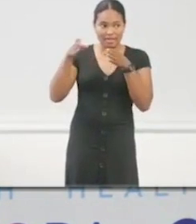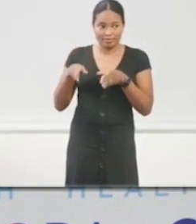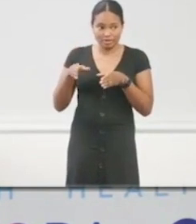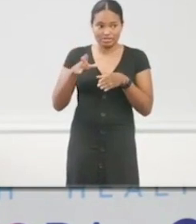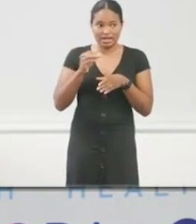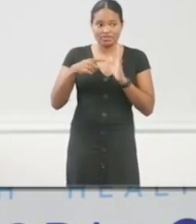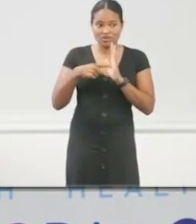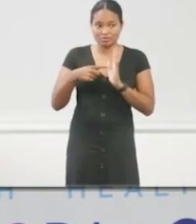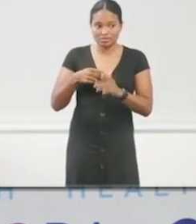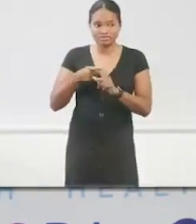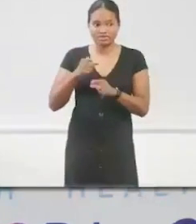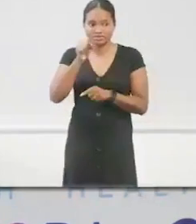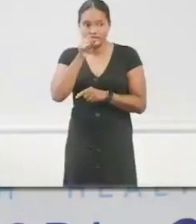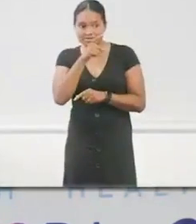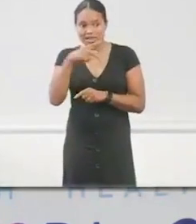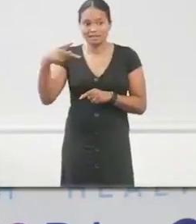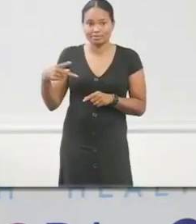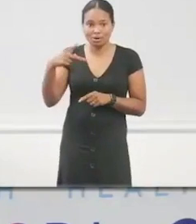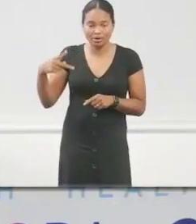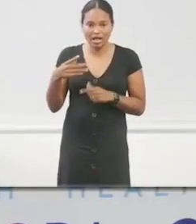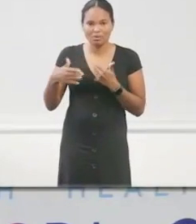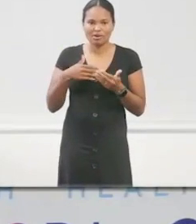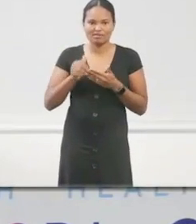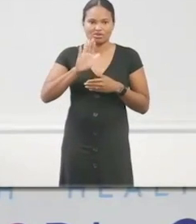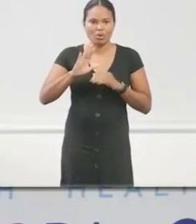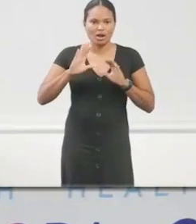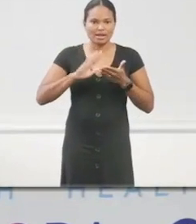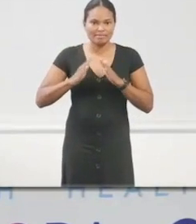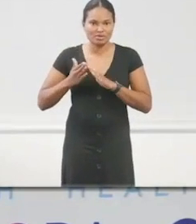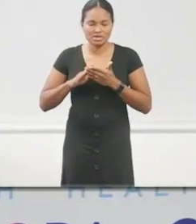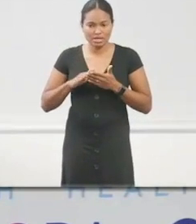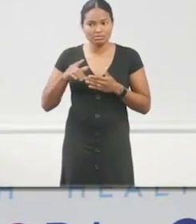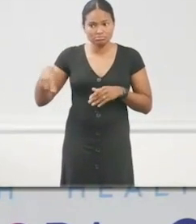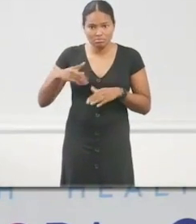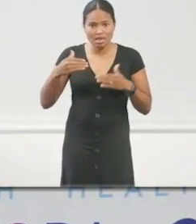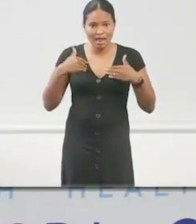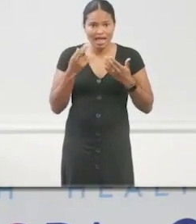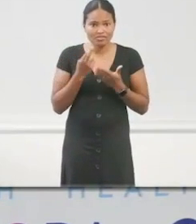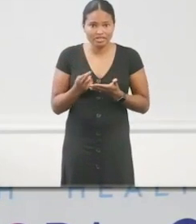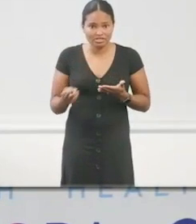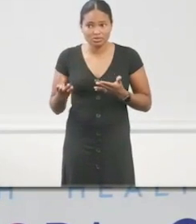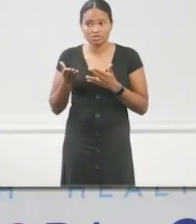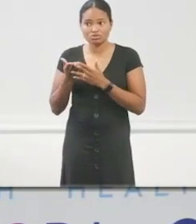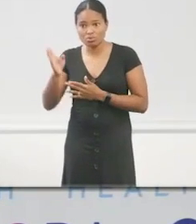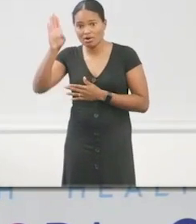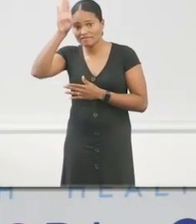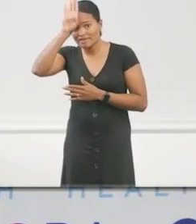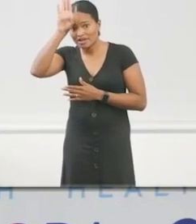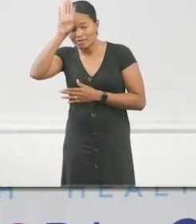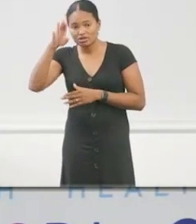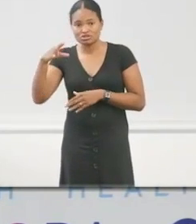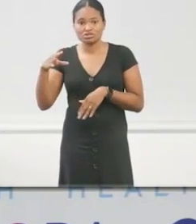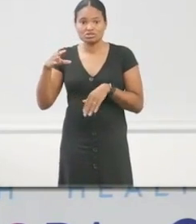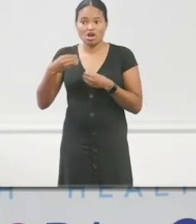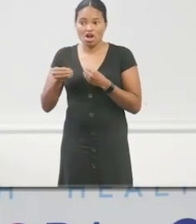here between Scottsdale, Peoria, and wherever community you're in, does have those resources by way of their fire marshal's office and fire prevention